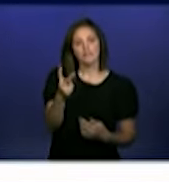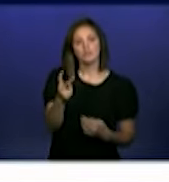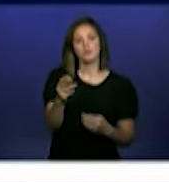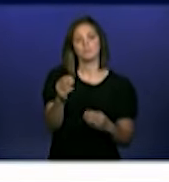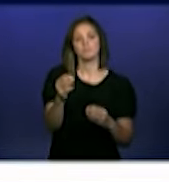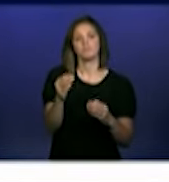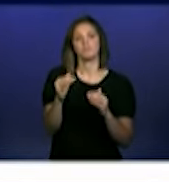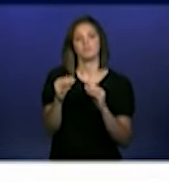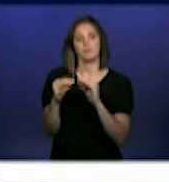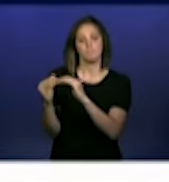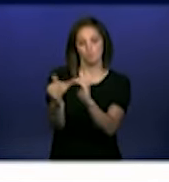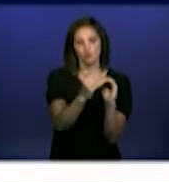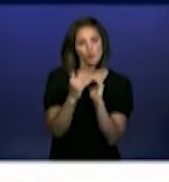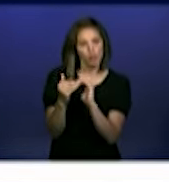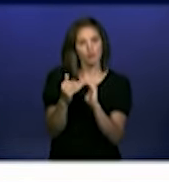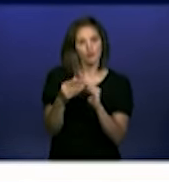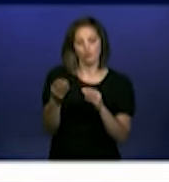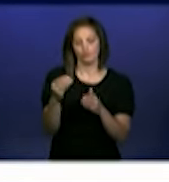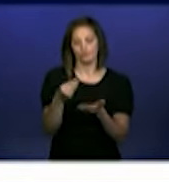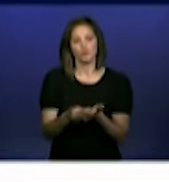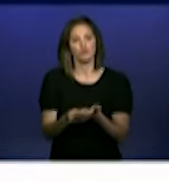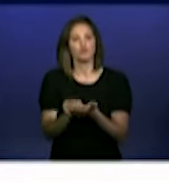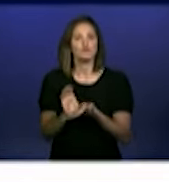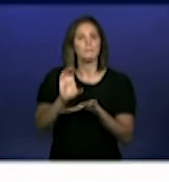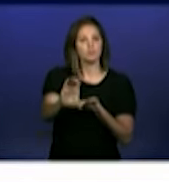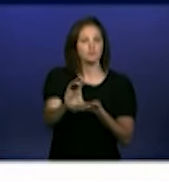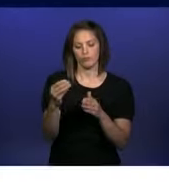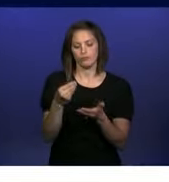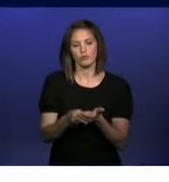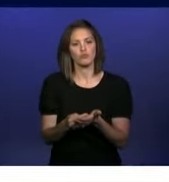doctors. There is, in the Medicare